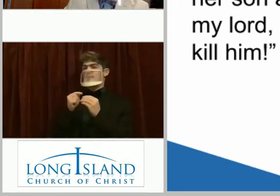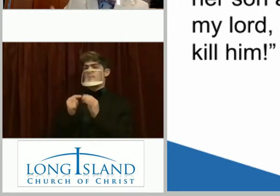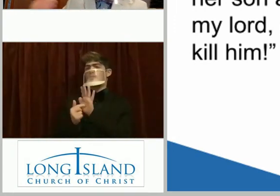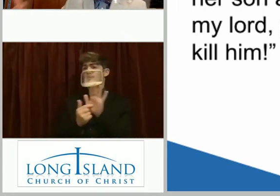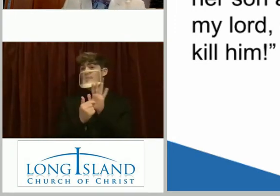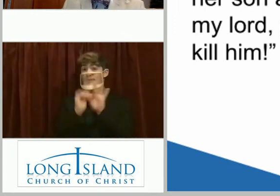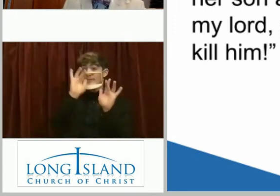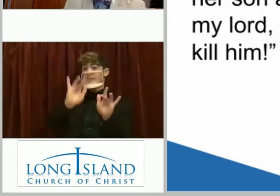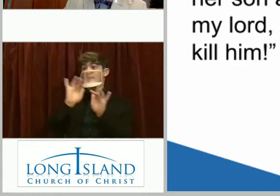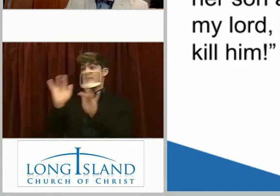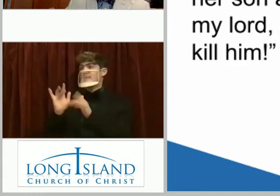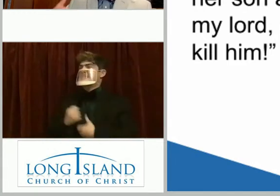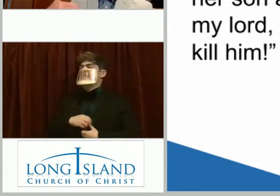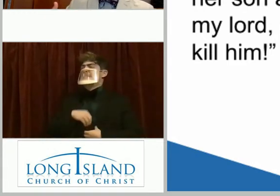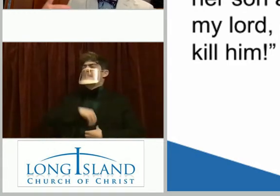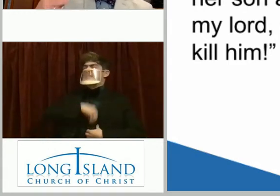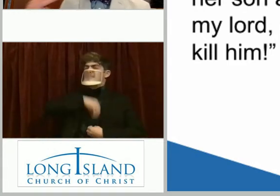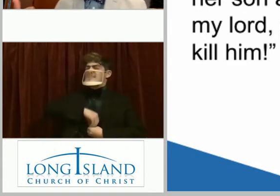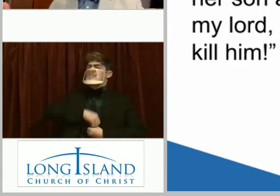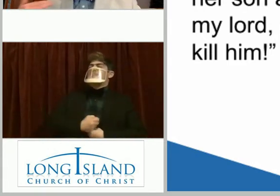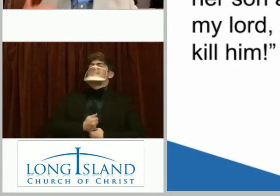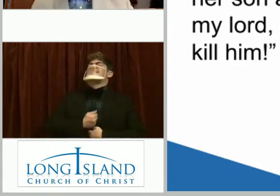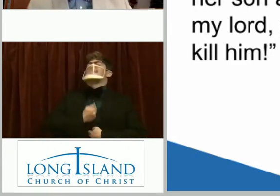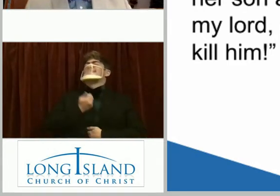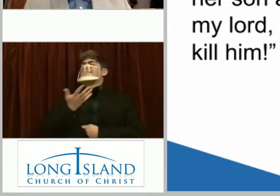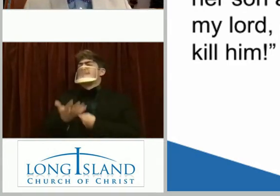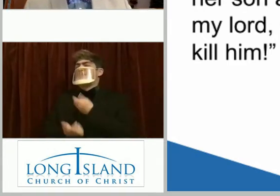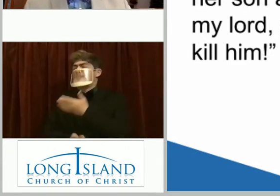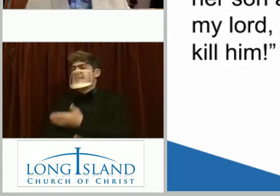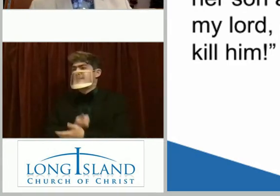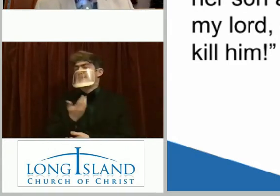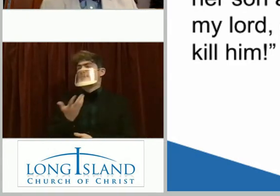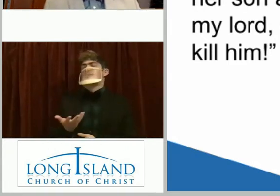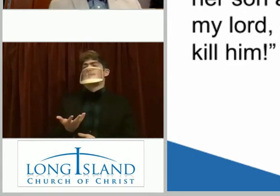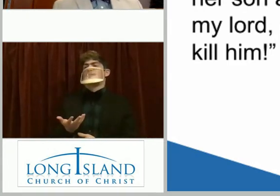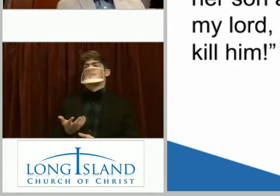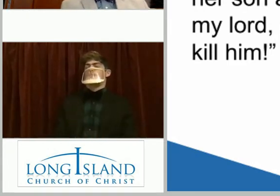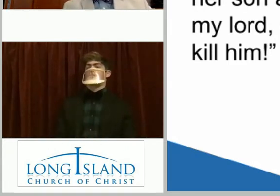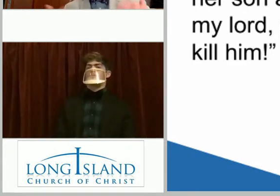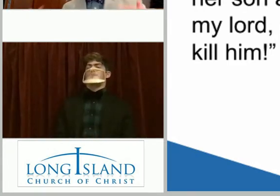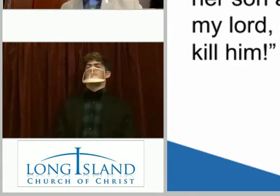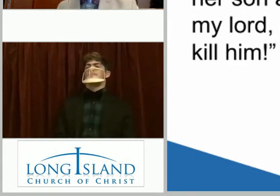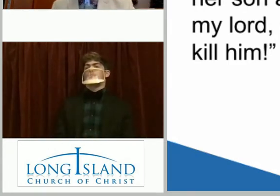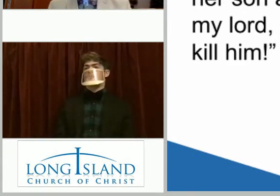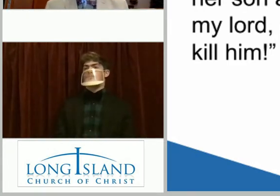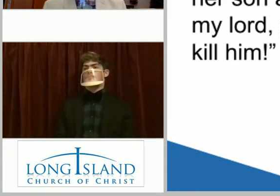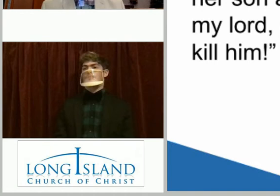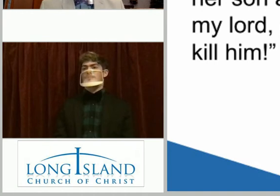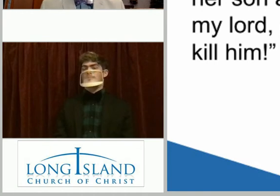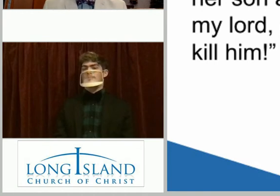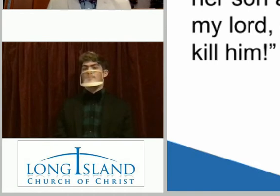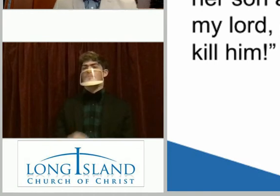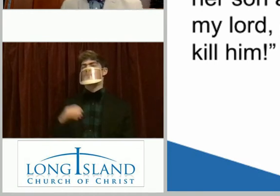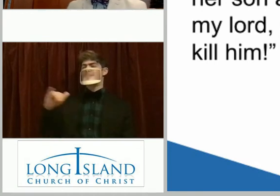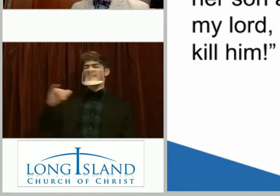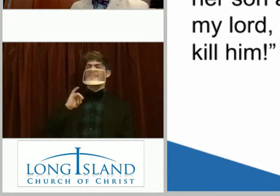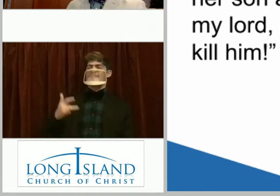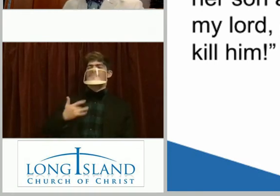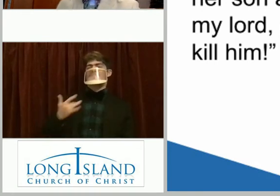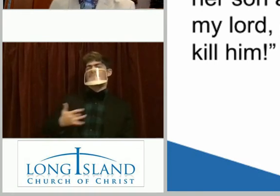compassion towards someone else, we're coming close to our modern idea of empathy, something